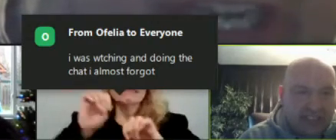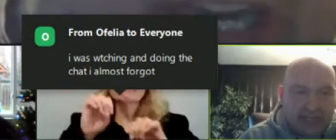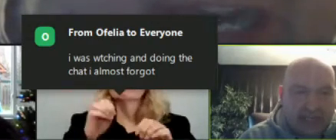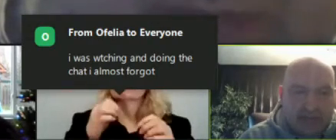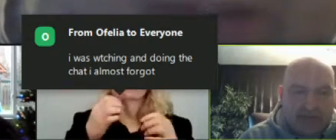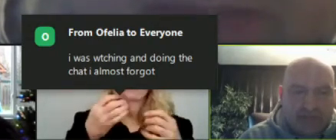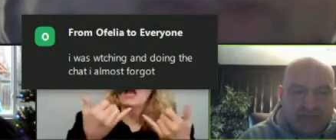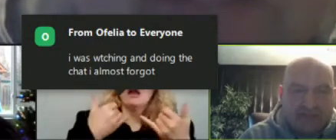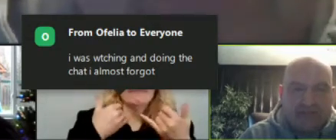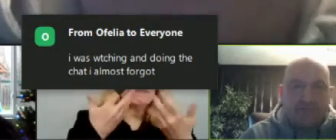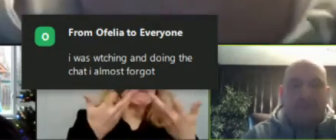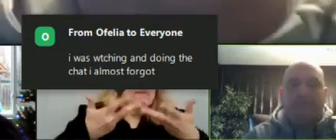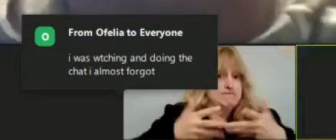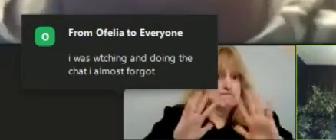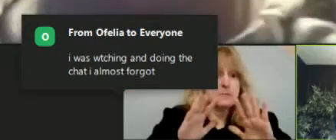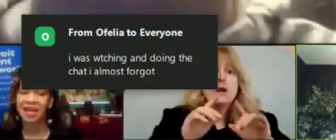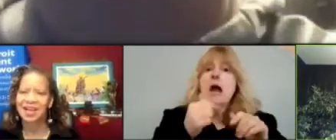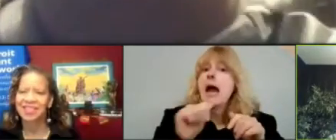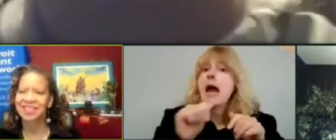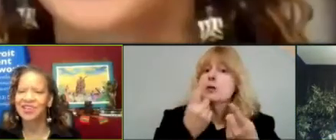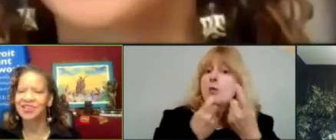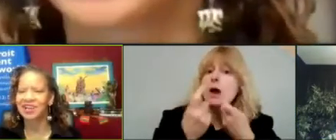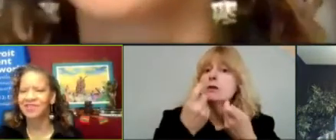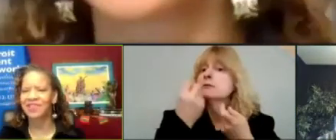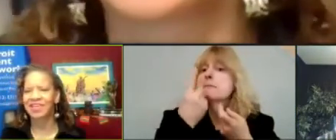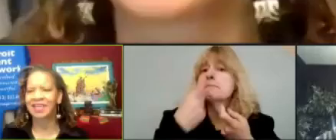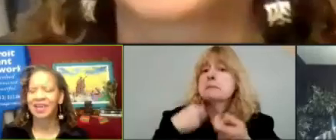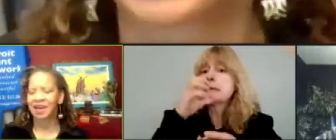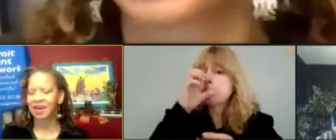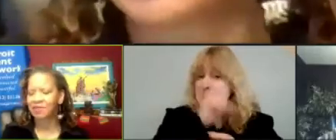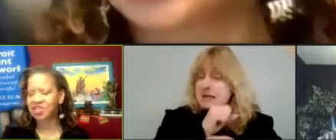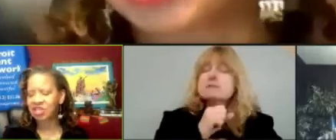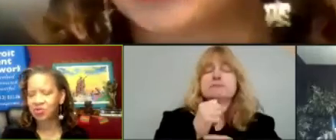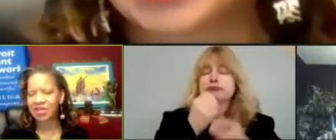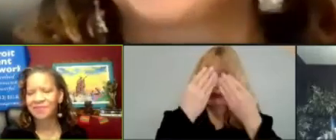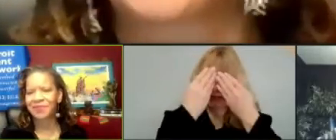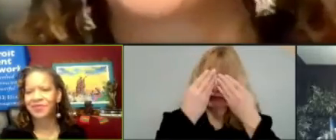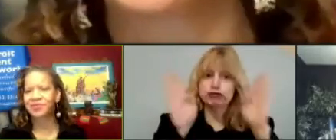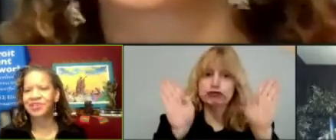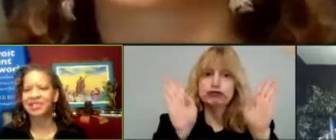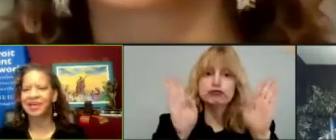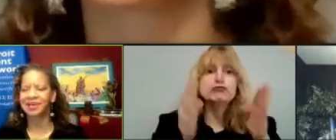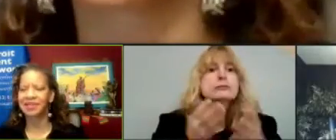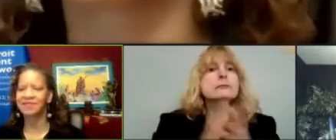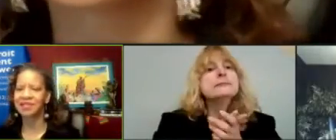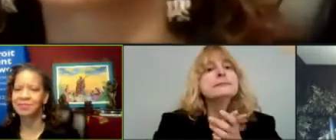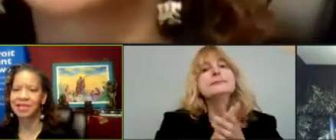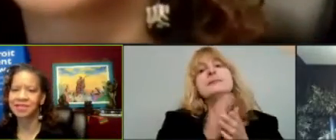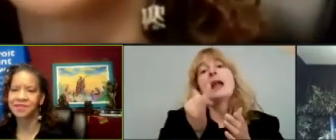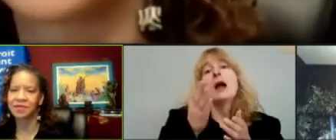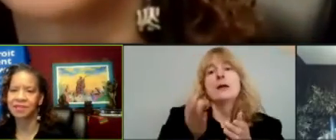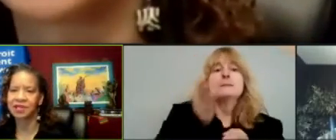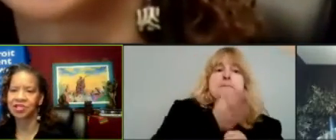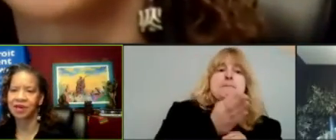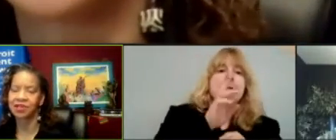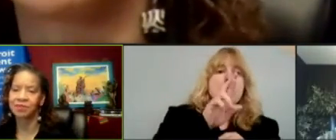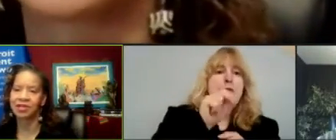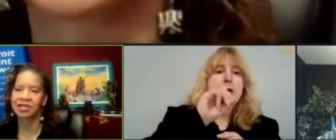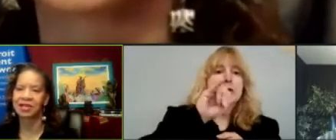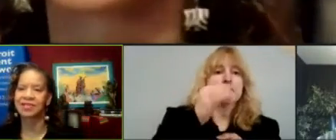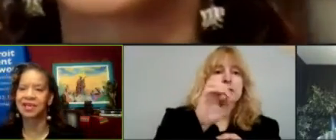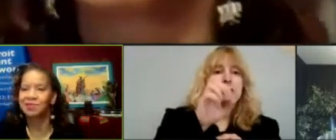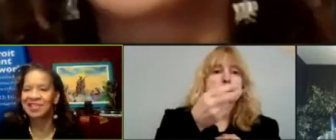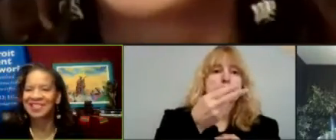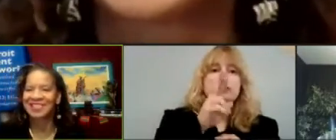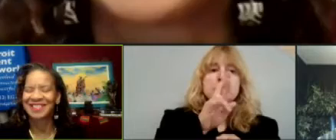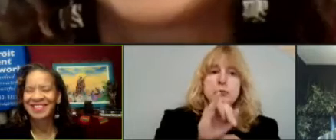issues that I may have missed. Okay. Thank you, Dr. Vedi. Rajeshri, if you could give us updates from the charter community